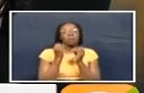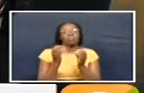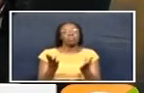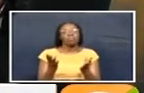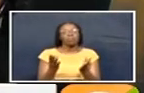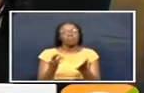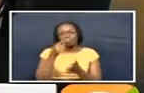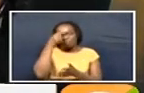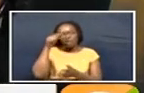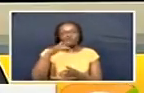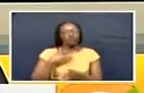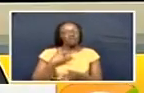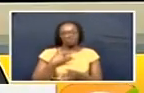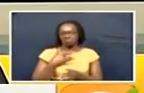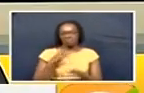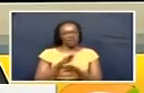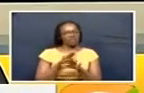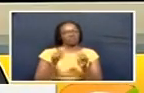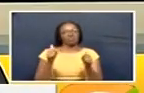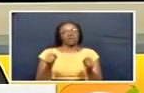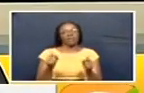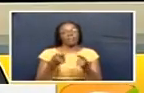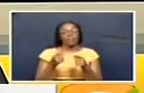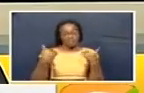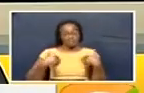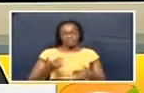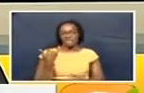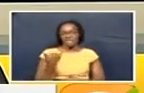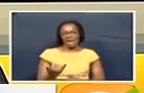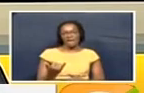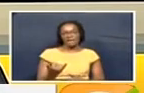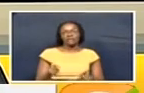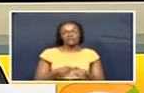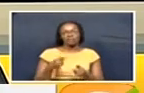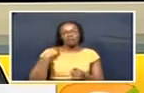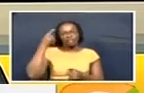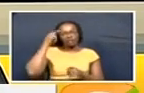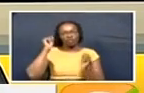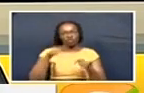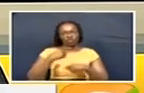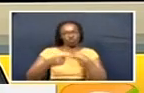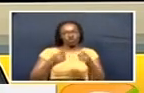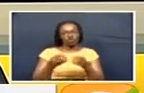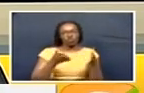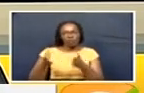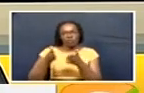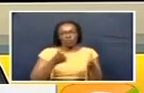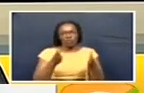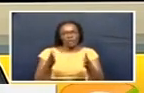this is it. So I'm young, and I think the sky is the limit. So let's go in there